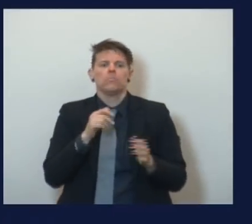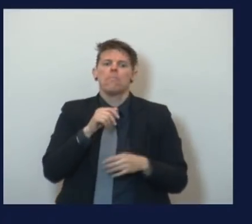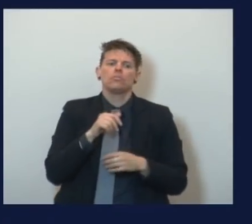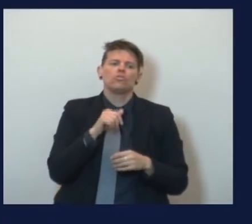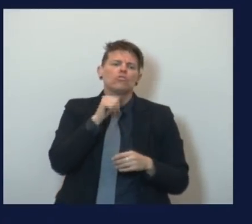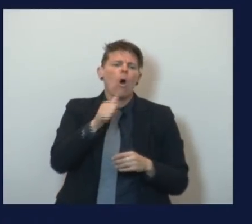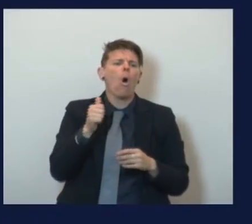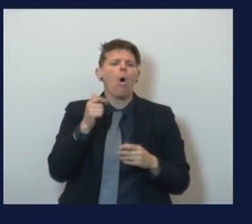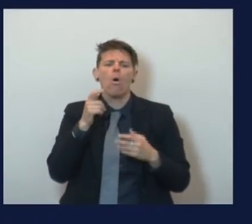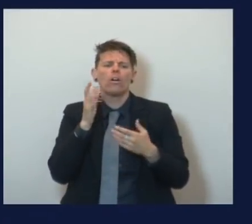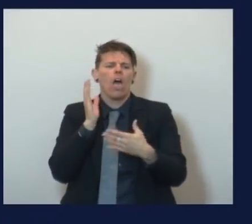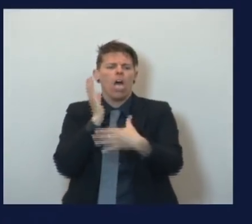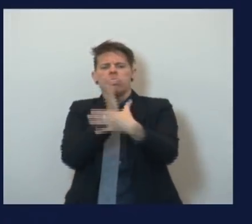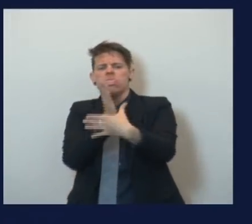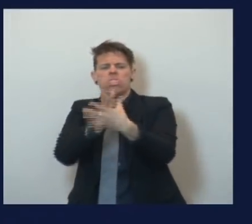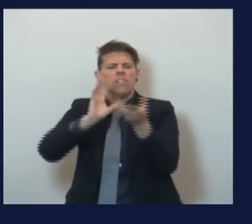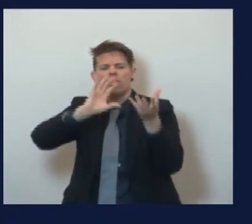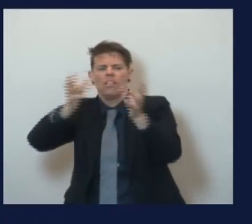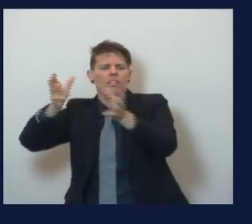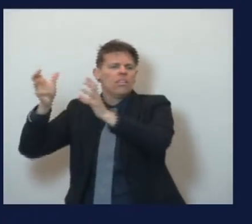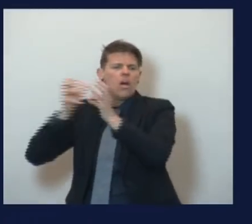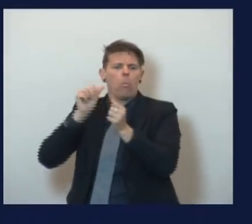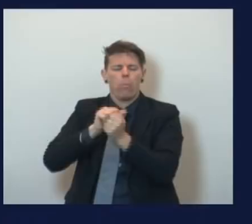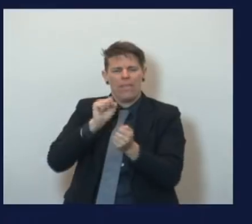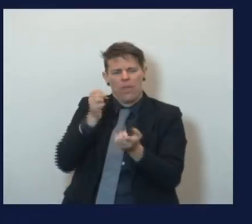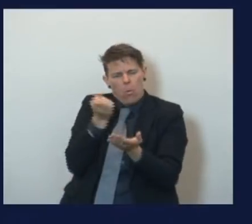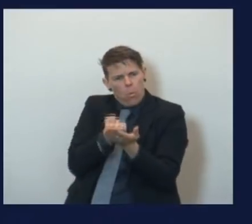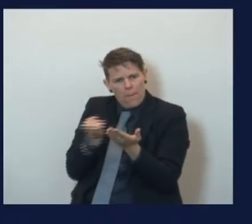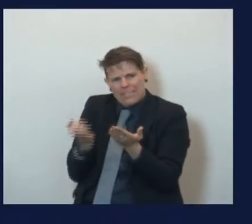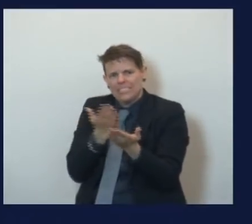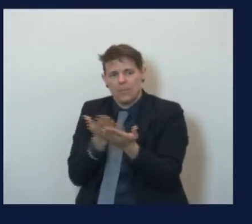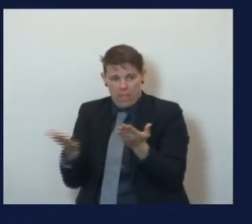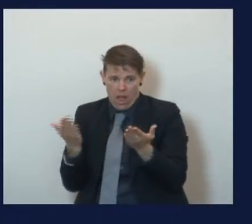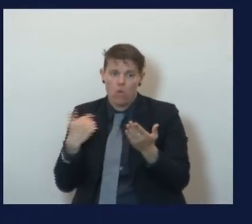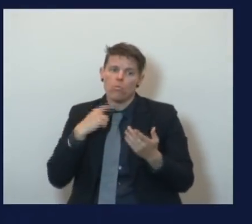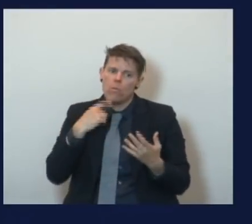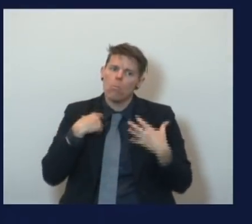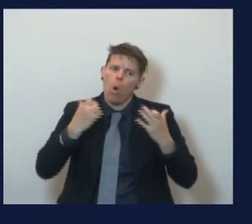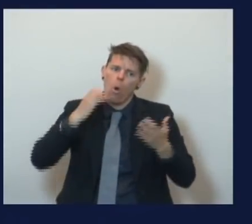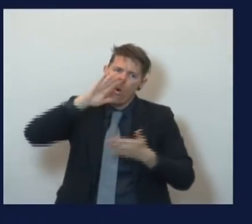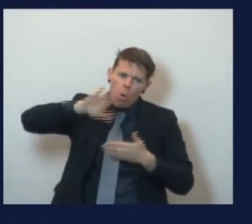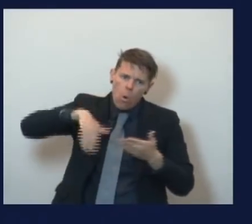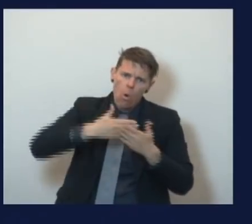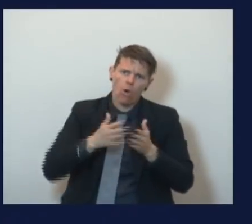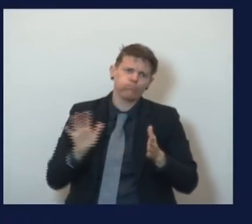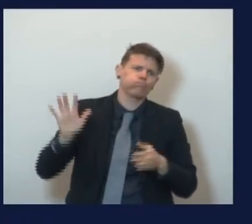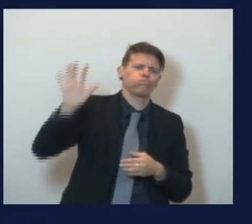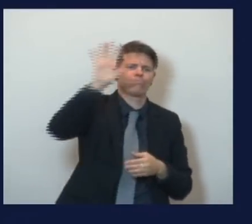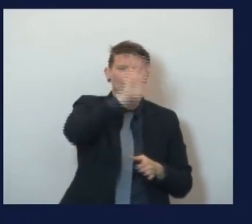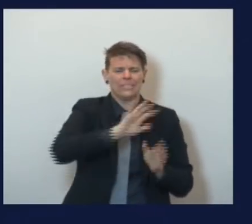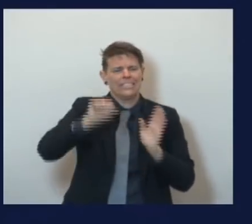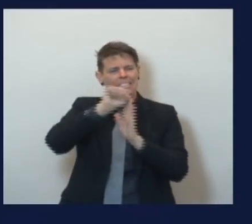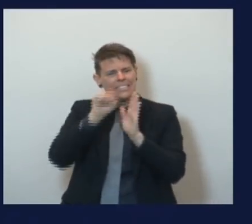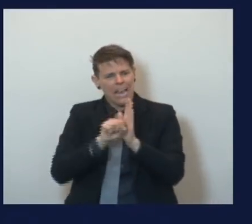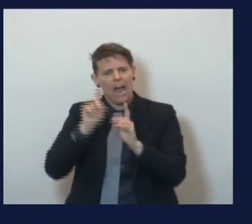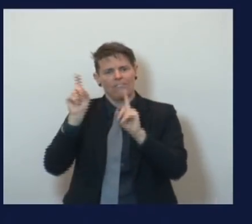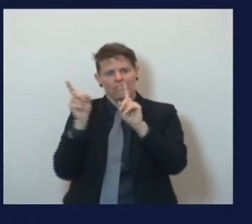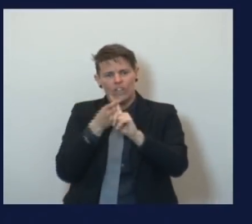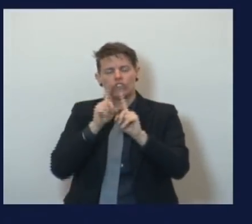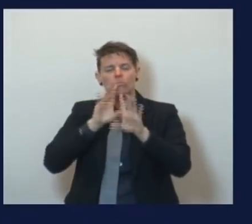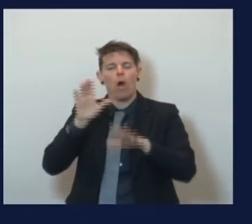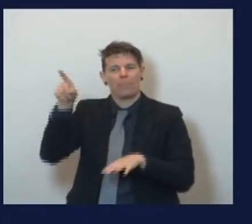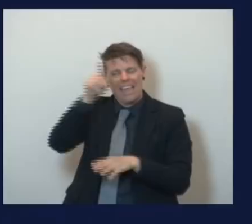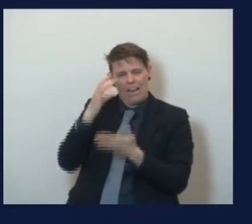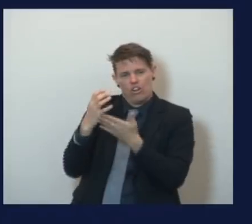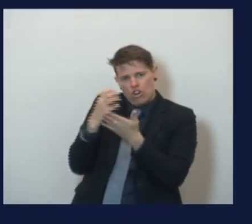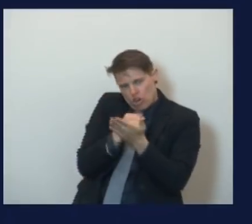in making sure that every state, every healthcare worker and every first responder gets the first line of PPE that they